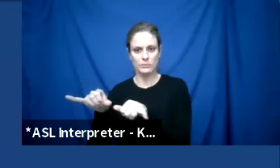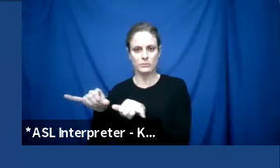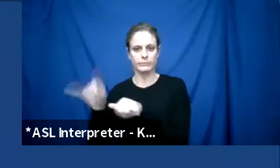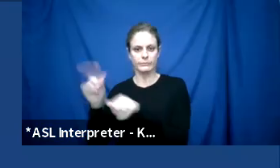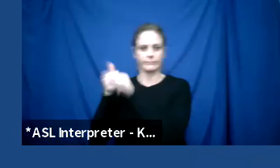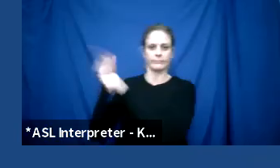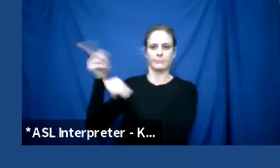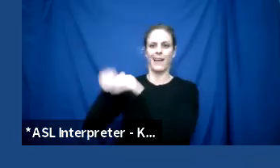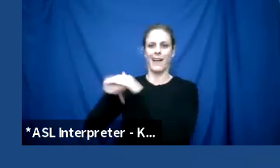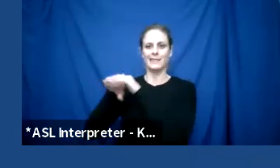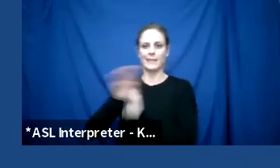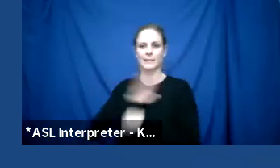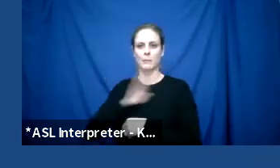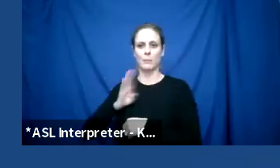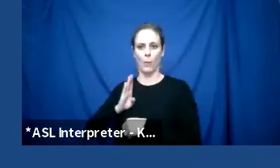8.